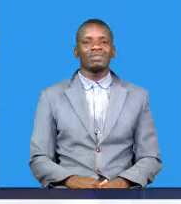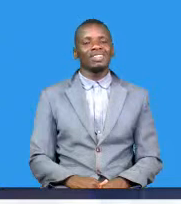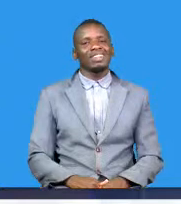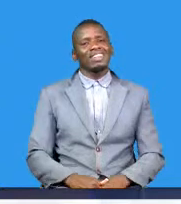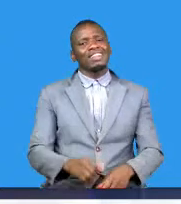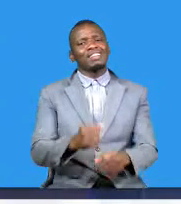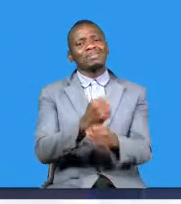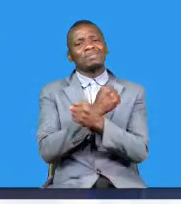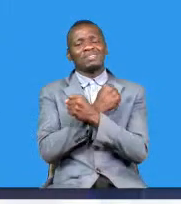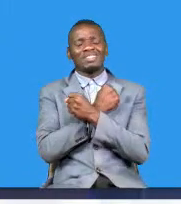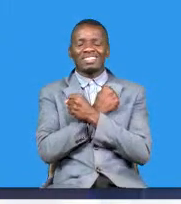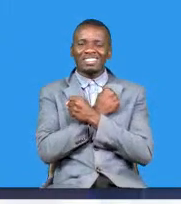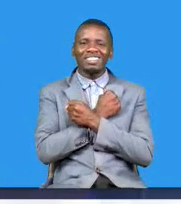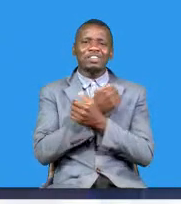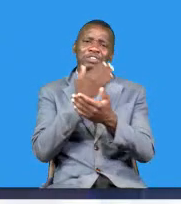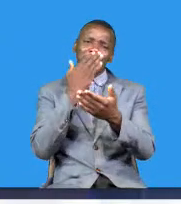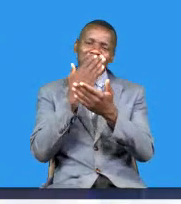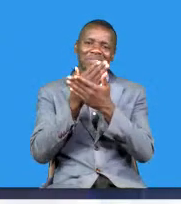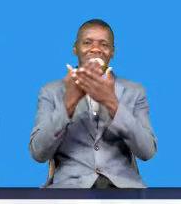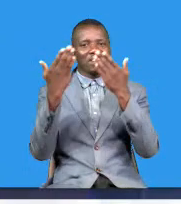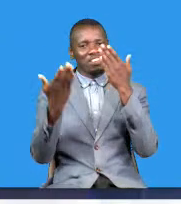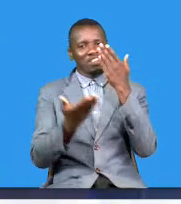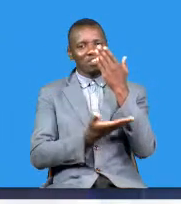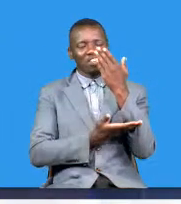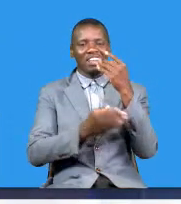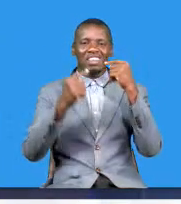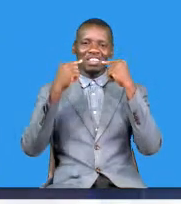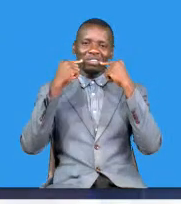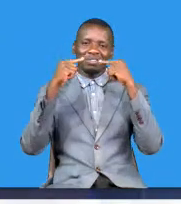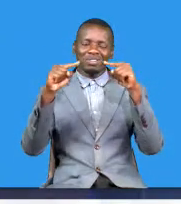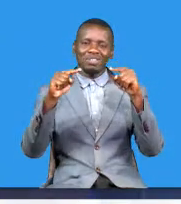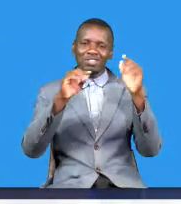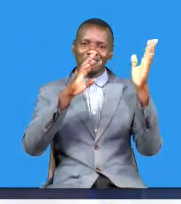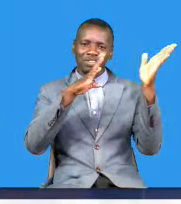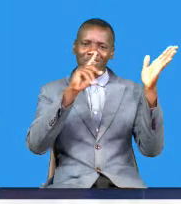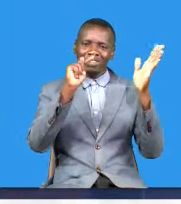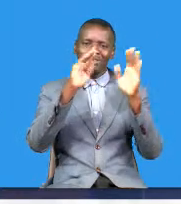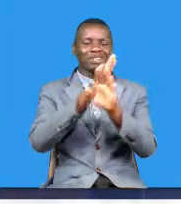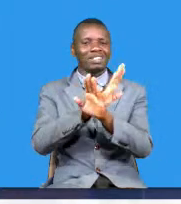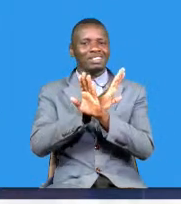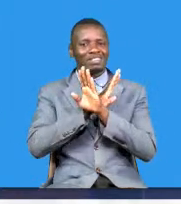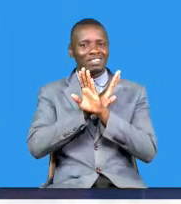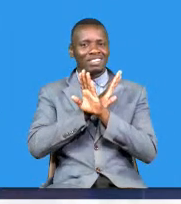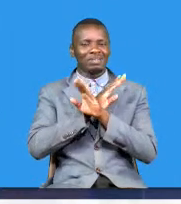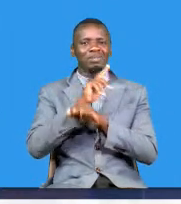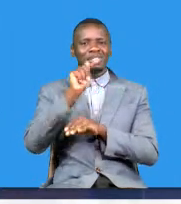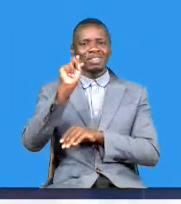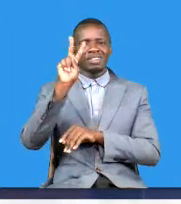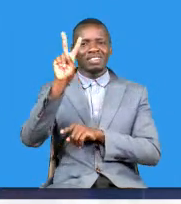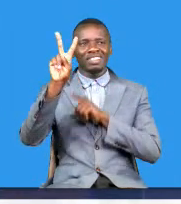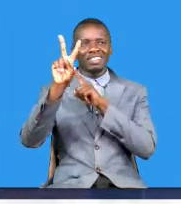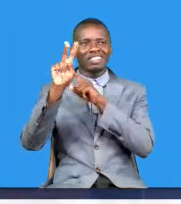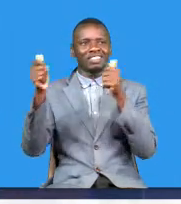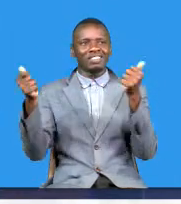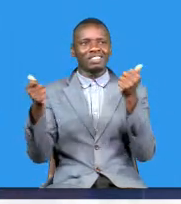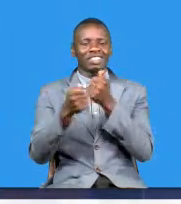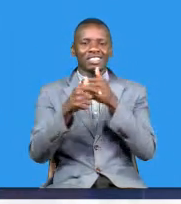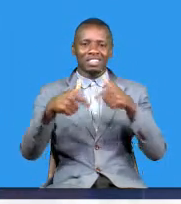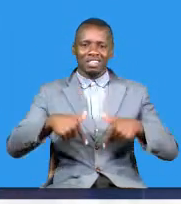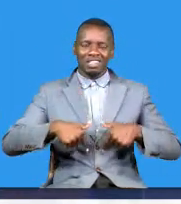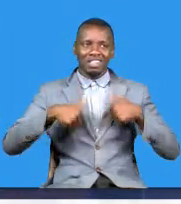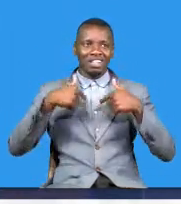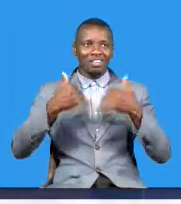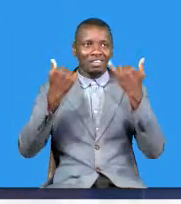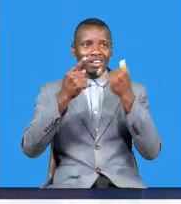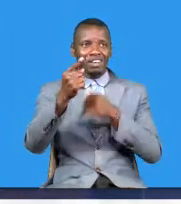A lovely and a warm welcome to the news on Hope Channel Zambia, television that changes lives. You are catching